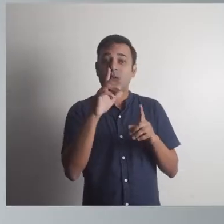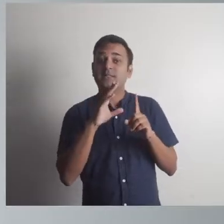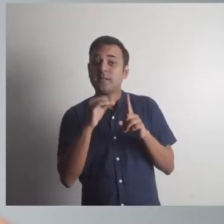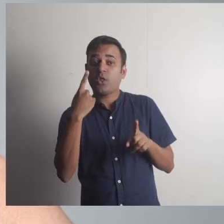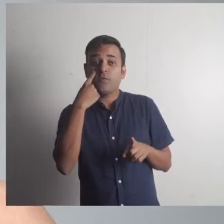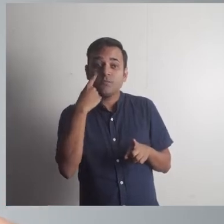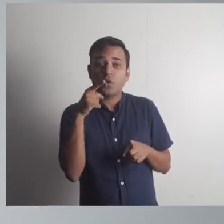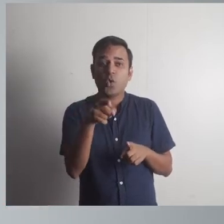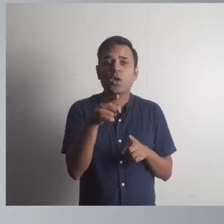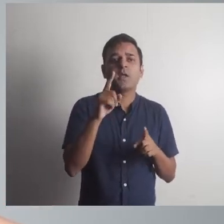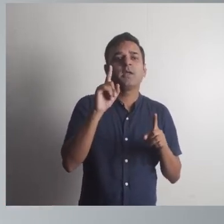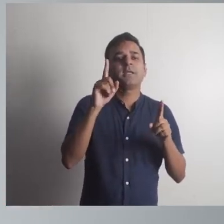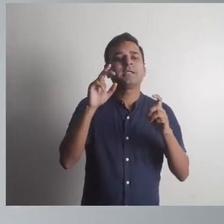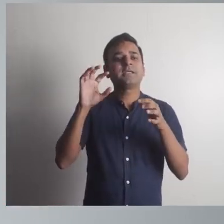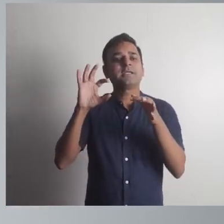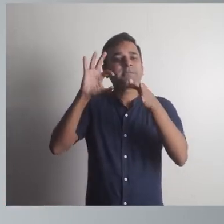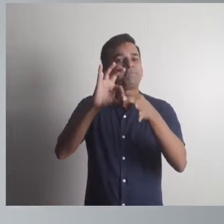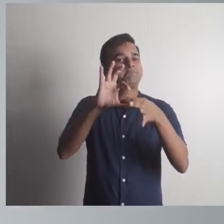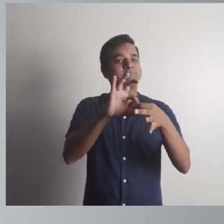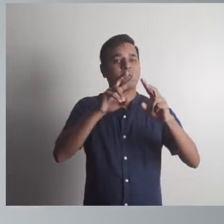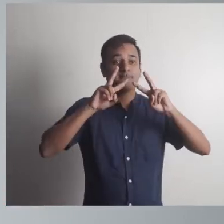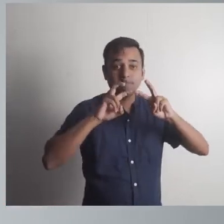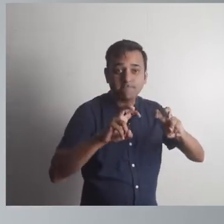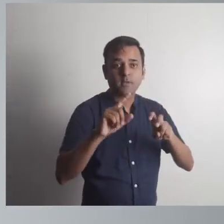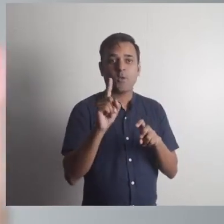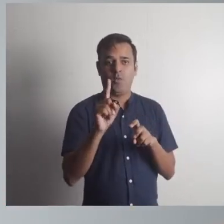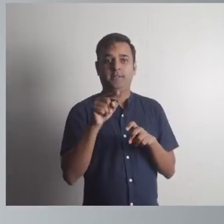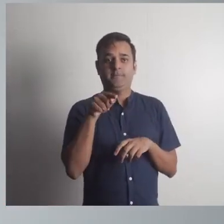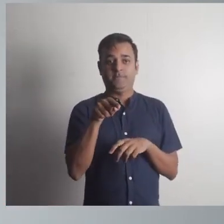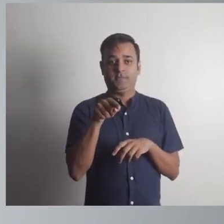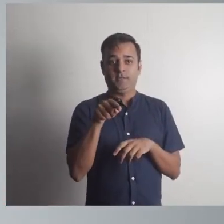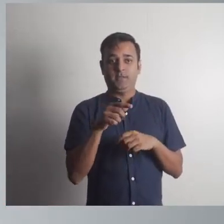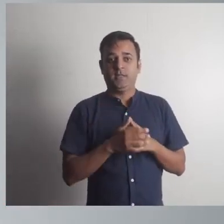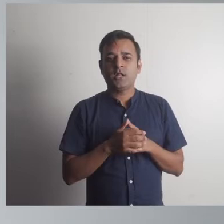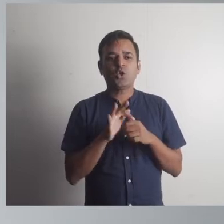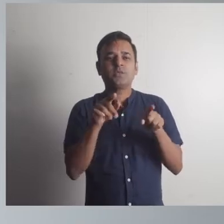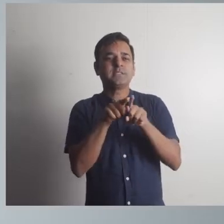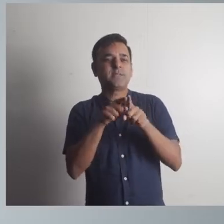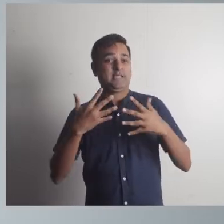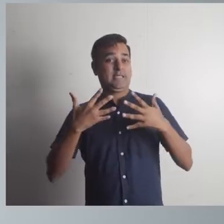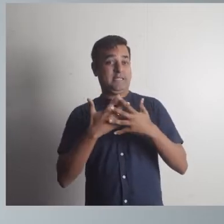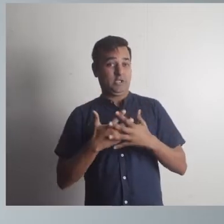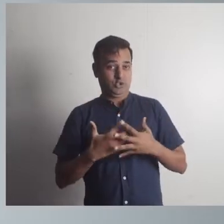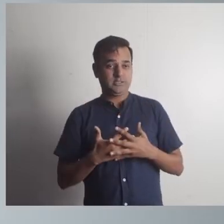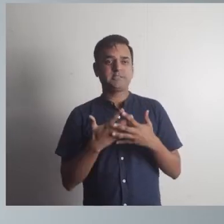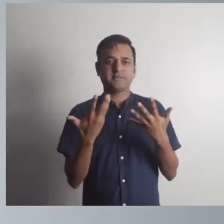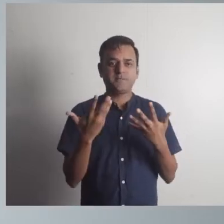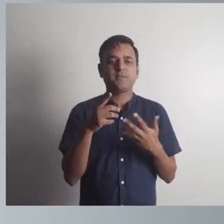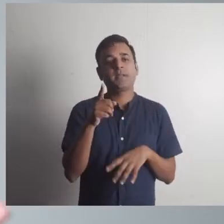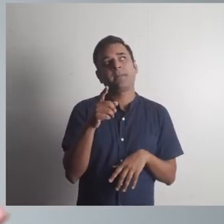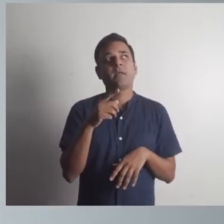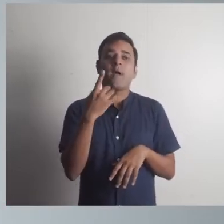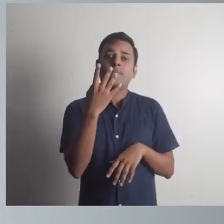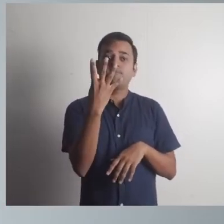it does is say there are at least 4 lenses that you could look through. There's many others, right? But 4 that are really helpful. You